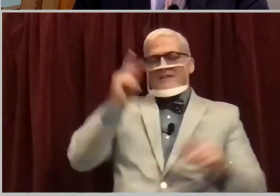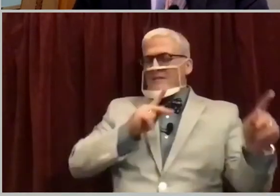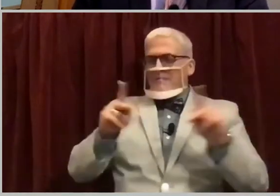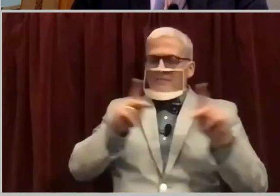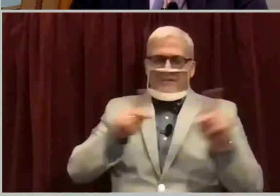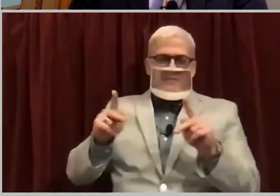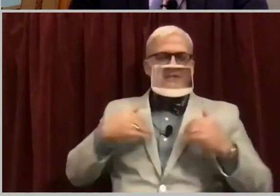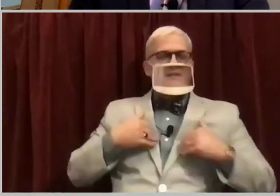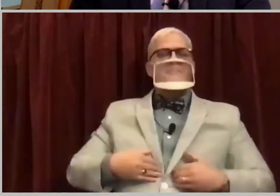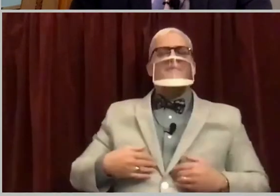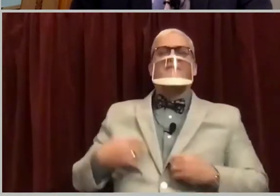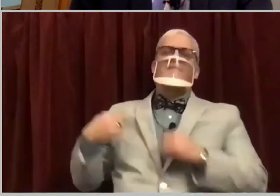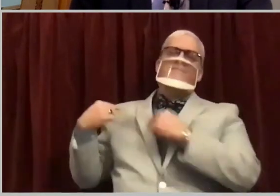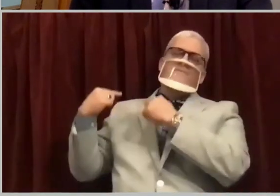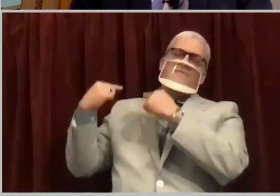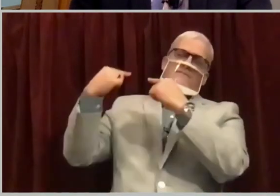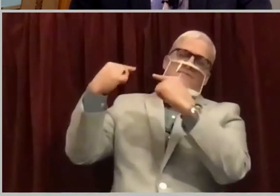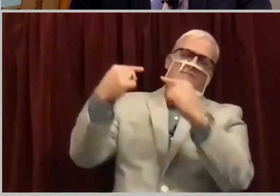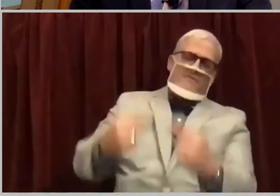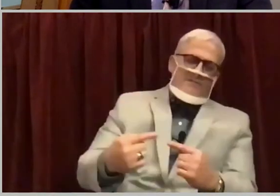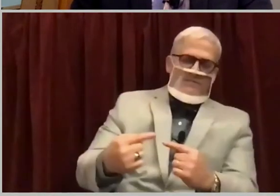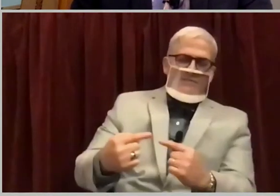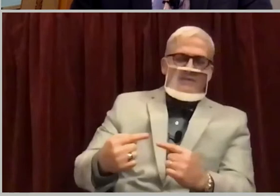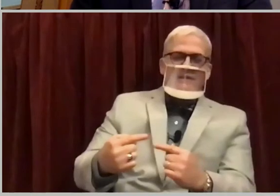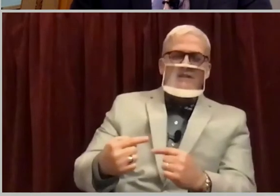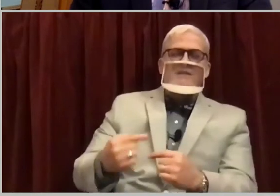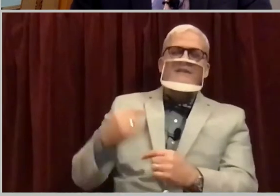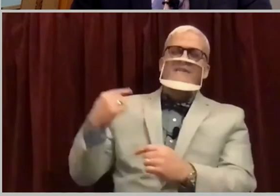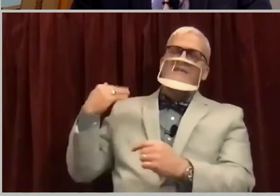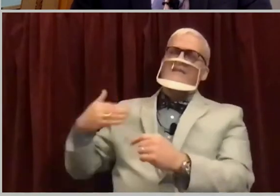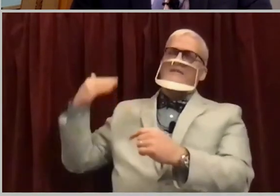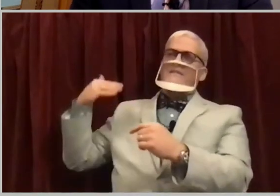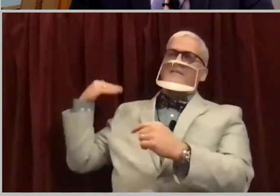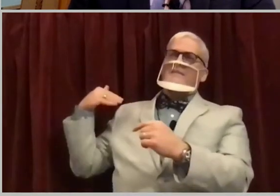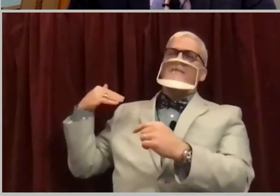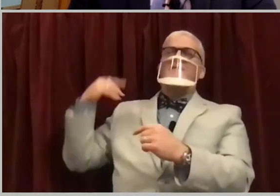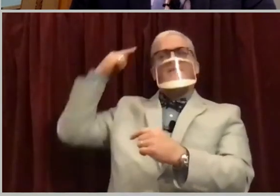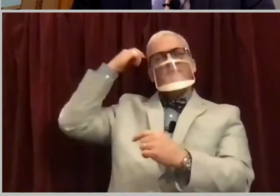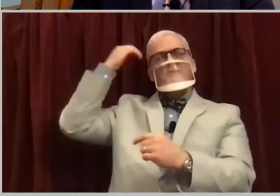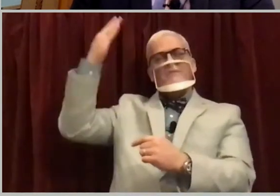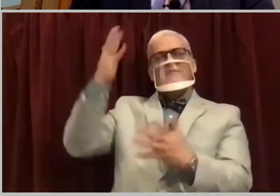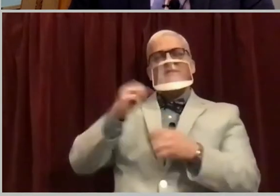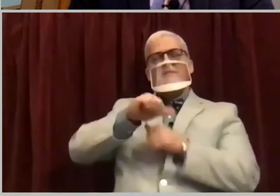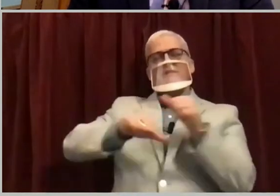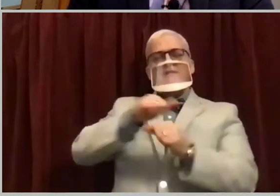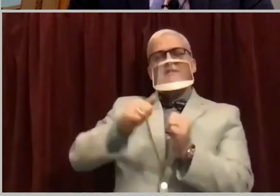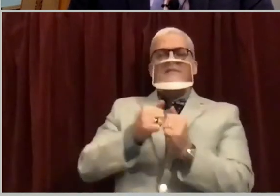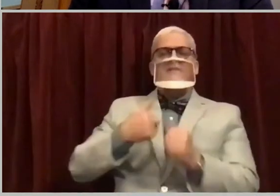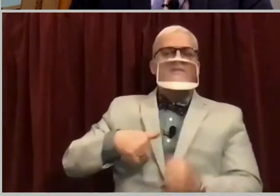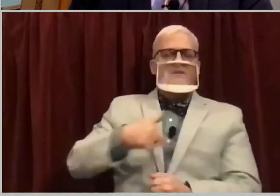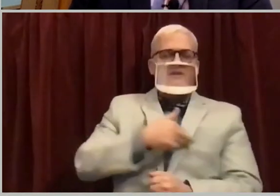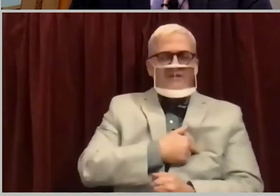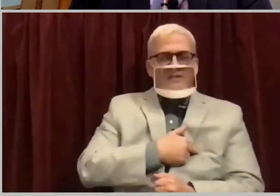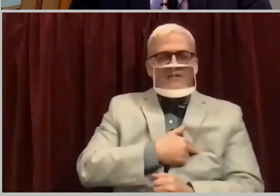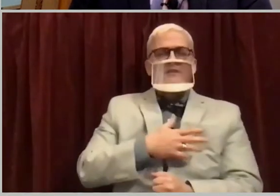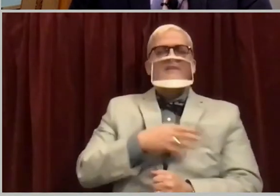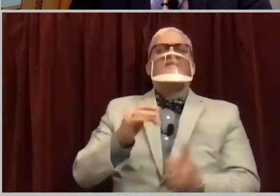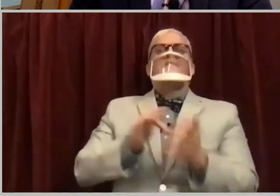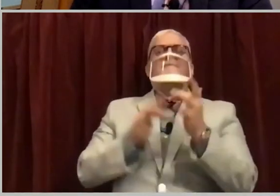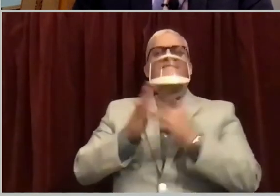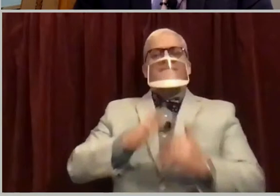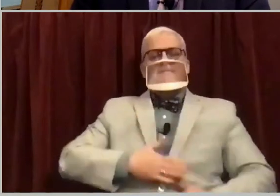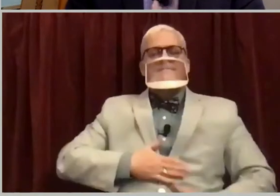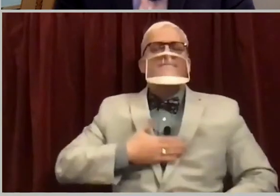but you desired a relationship with us, Father. You allowed him to come, and Jesus willingly did, Father. As